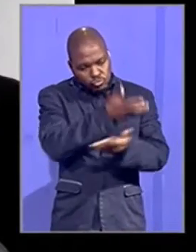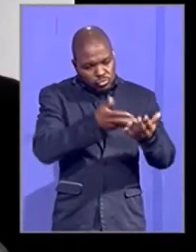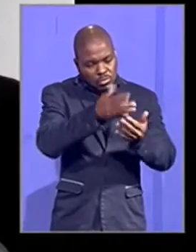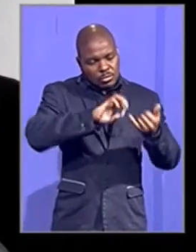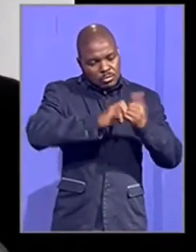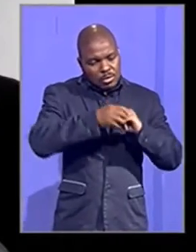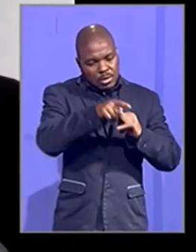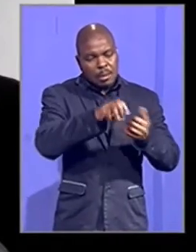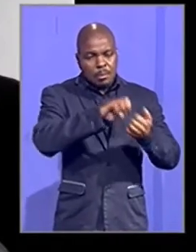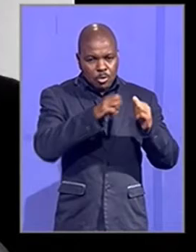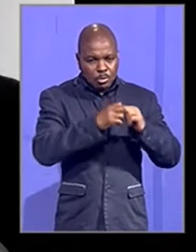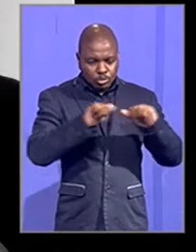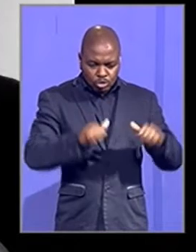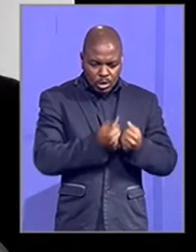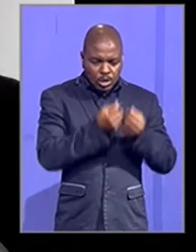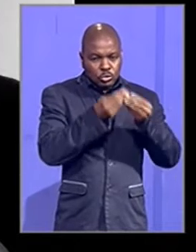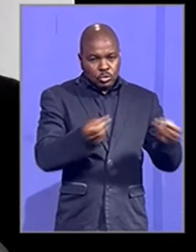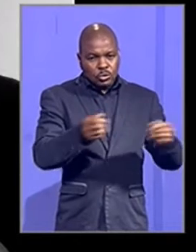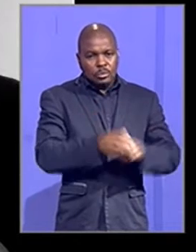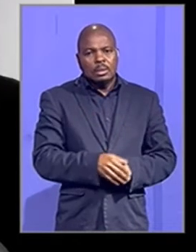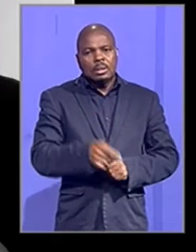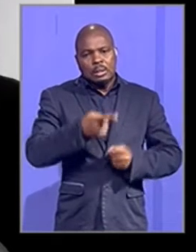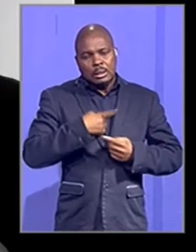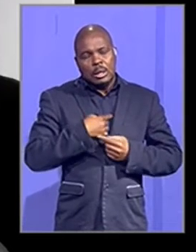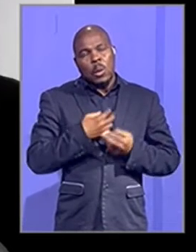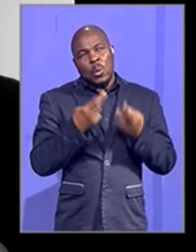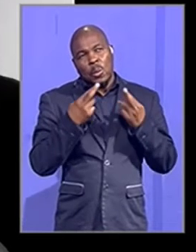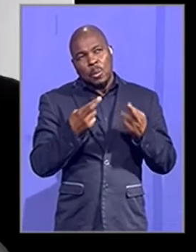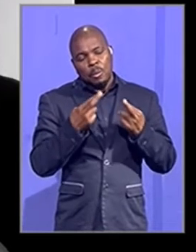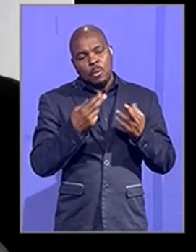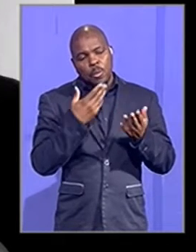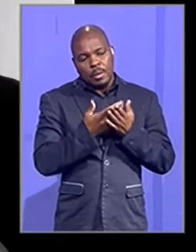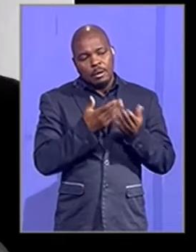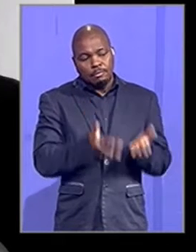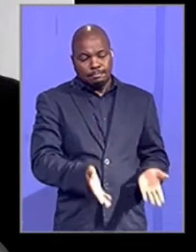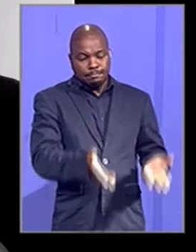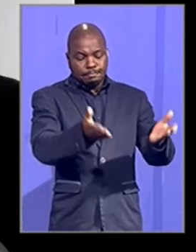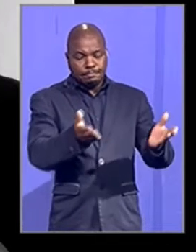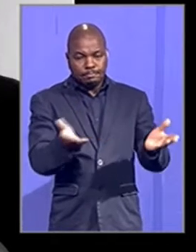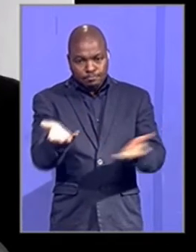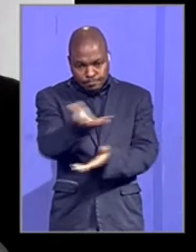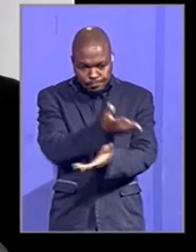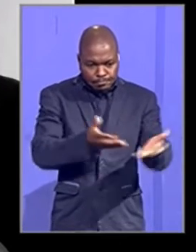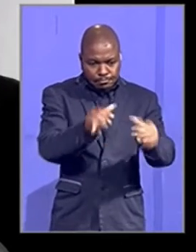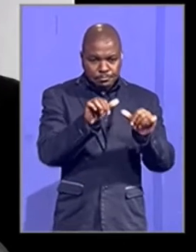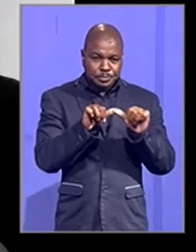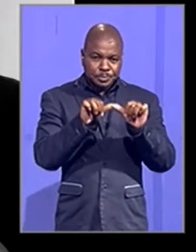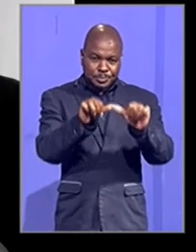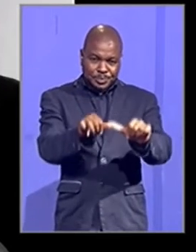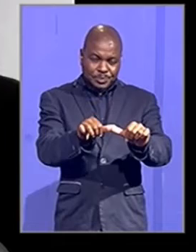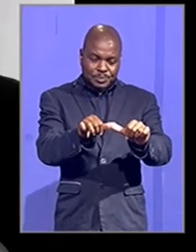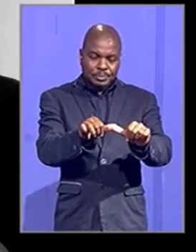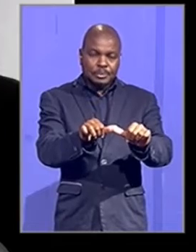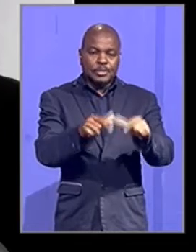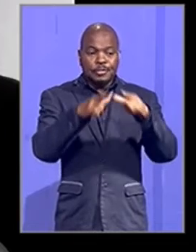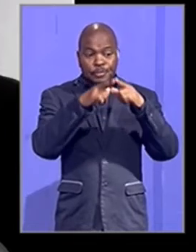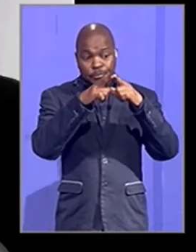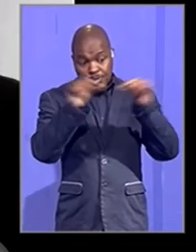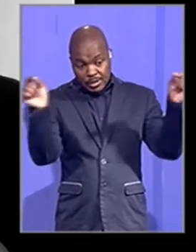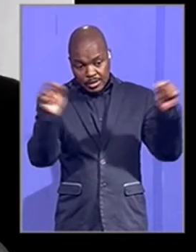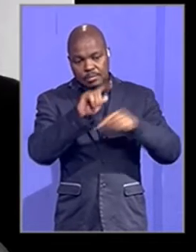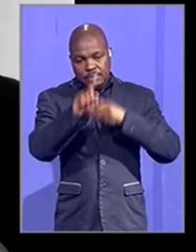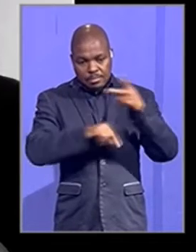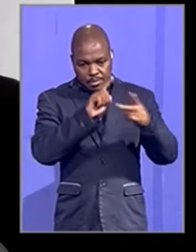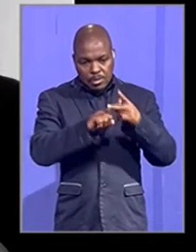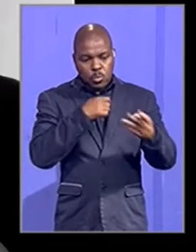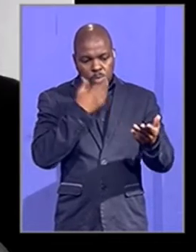rarabolola ditlhotlo tšeo di leng gona. Re duma ge re ka dumella dipoledišano tše gore di tšwele pele di fele pele